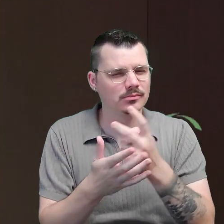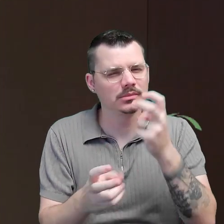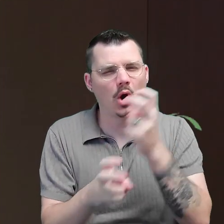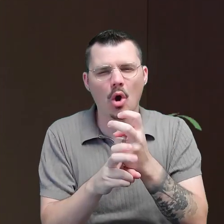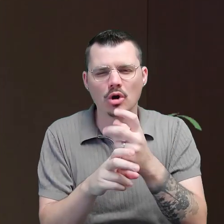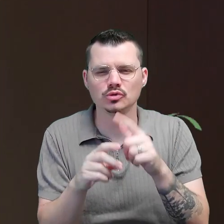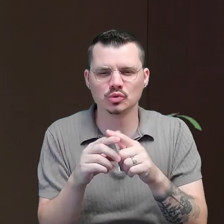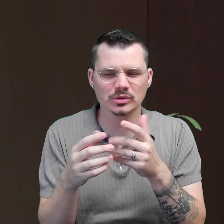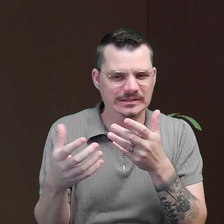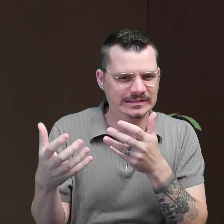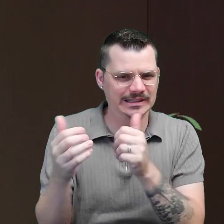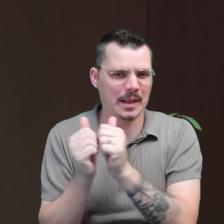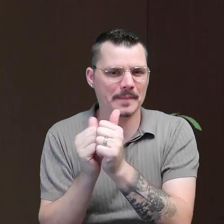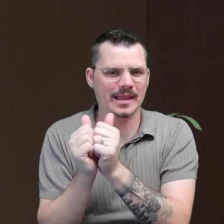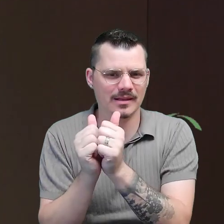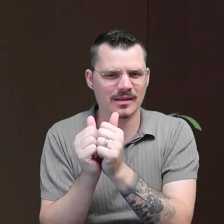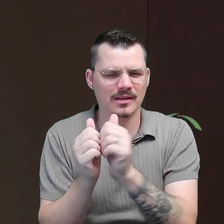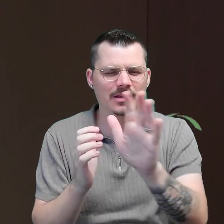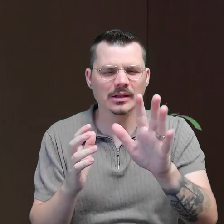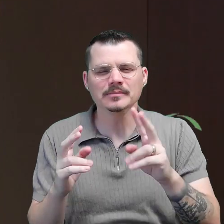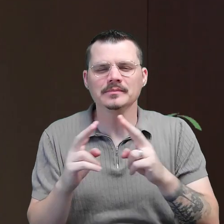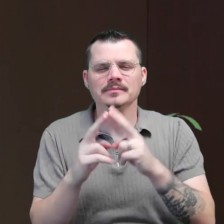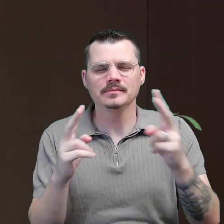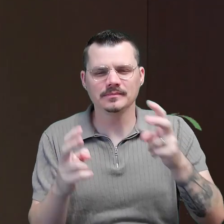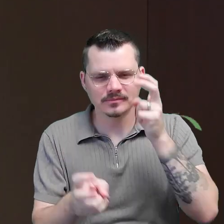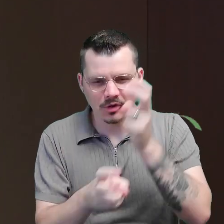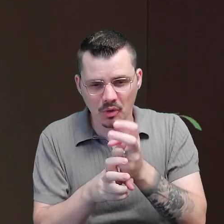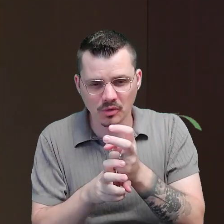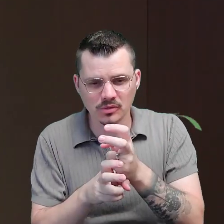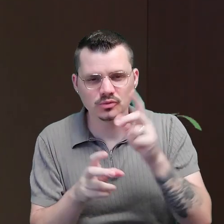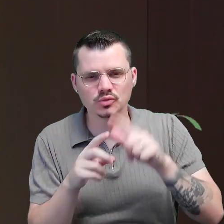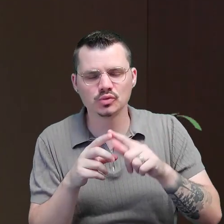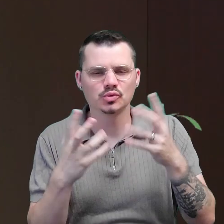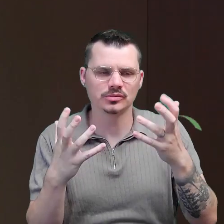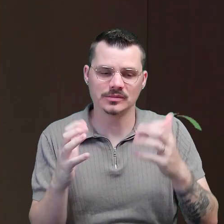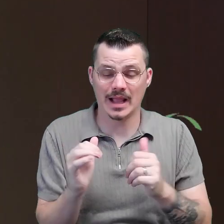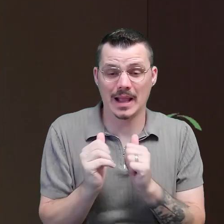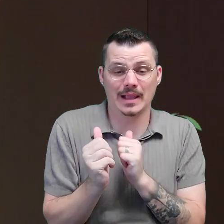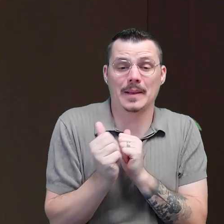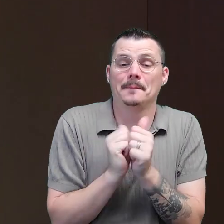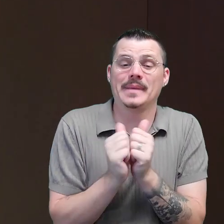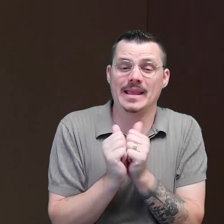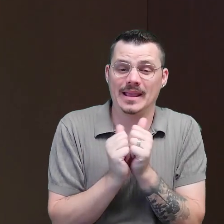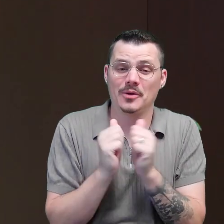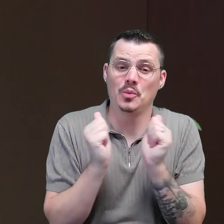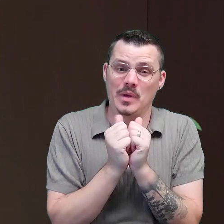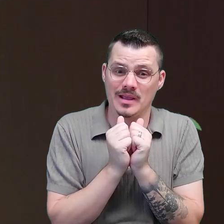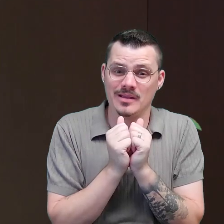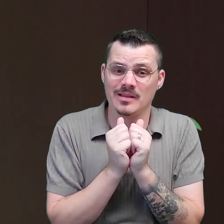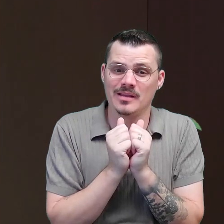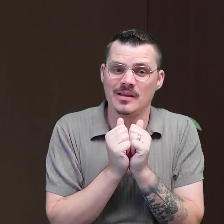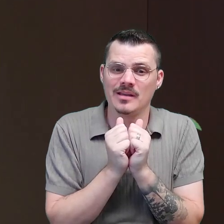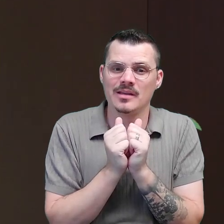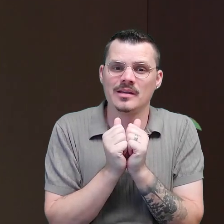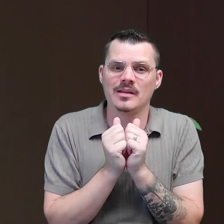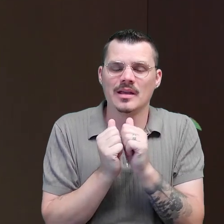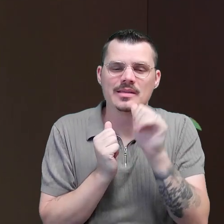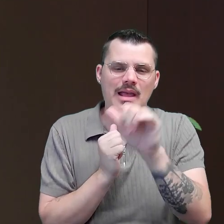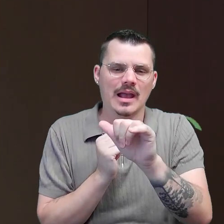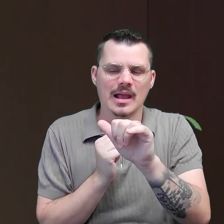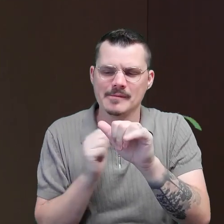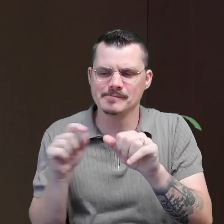compete with. It's very, very hard to compete with